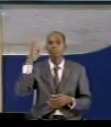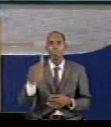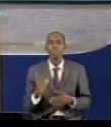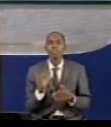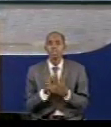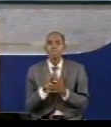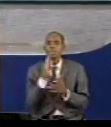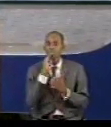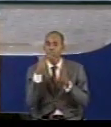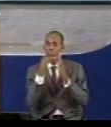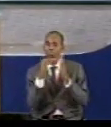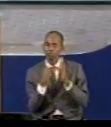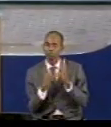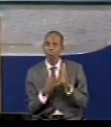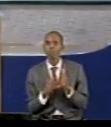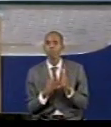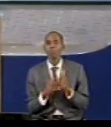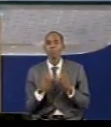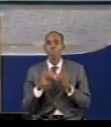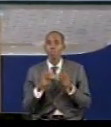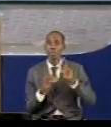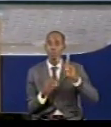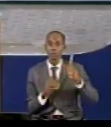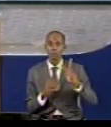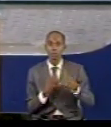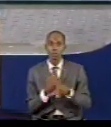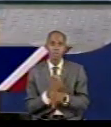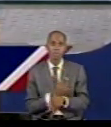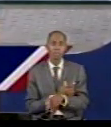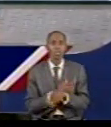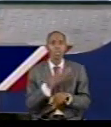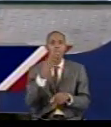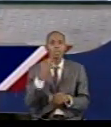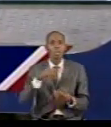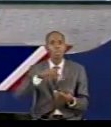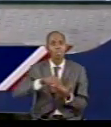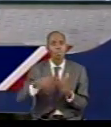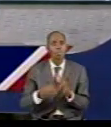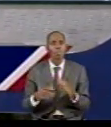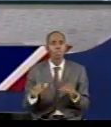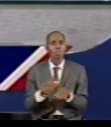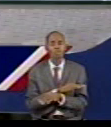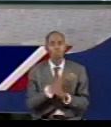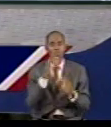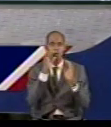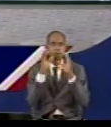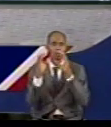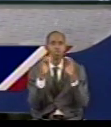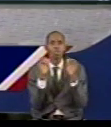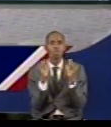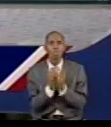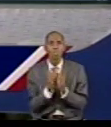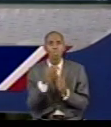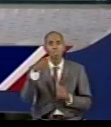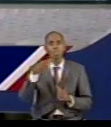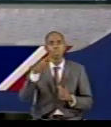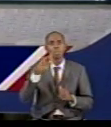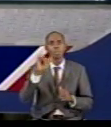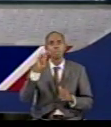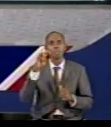gospel. Look at number two here. Number two, the purposeful communication with